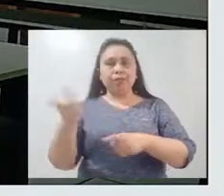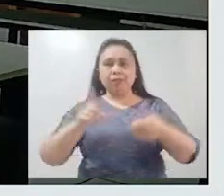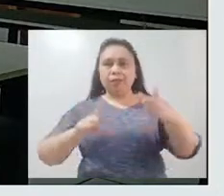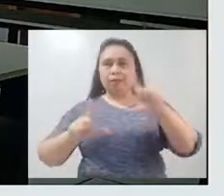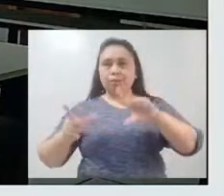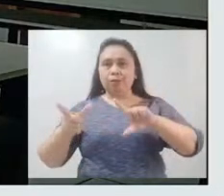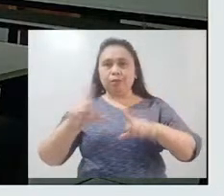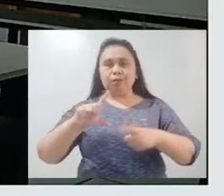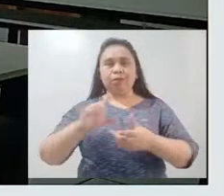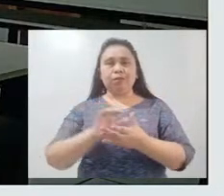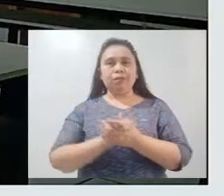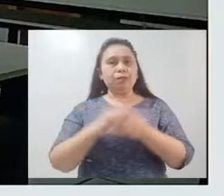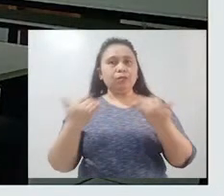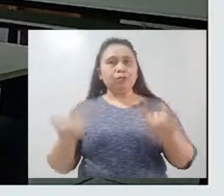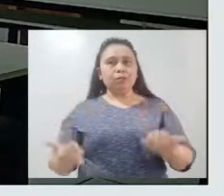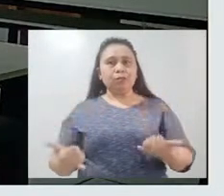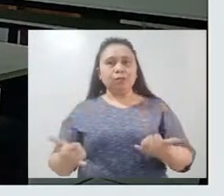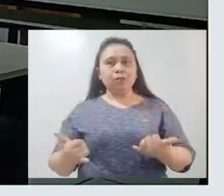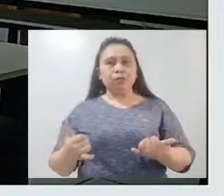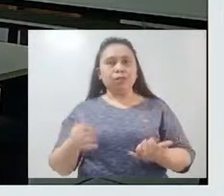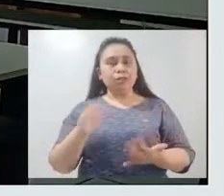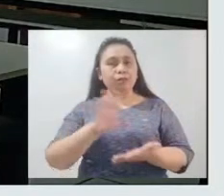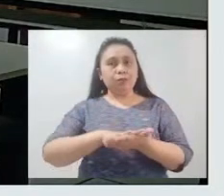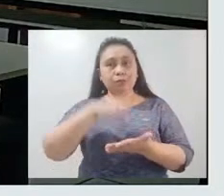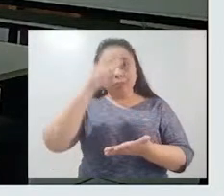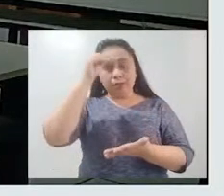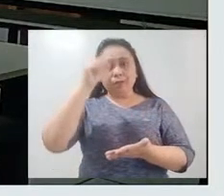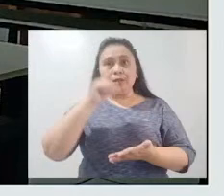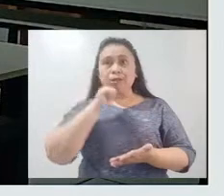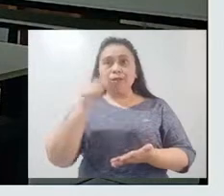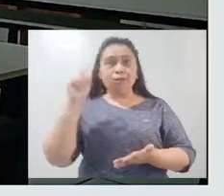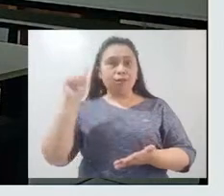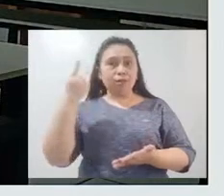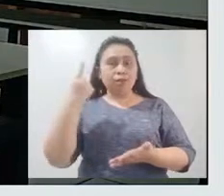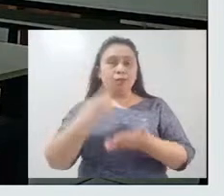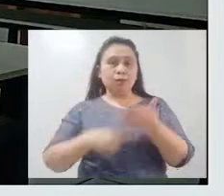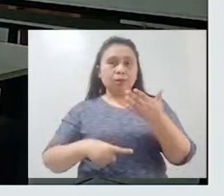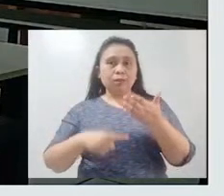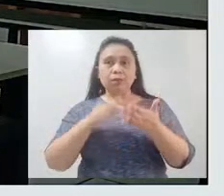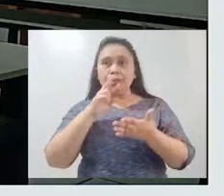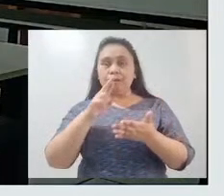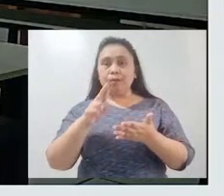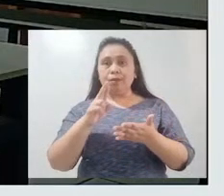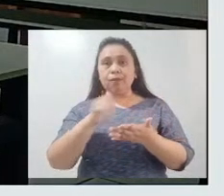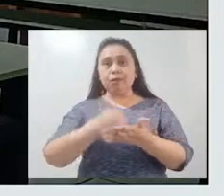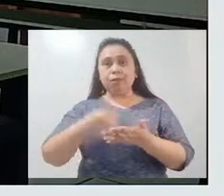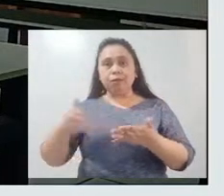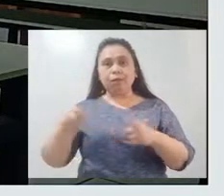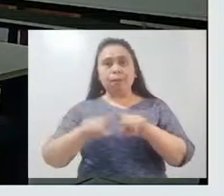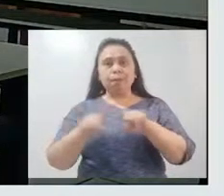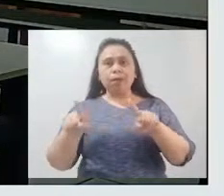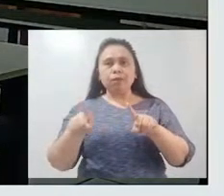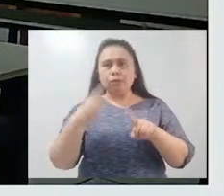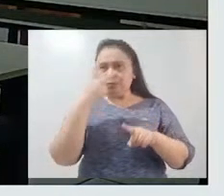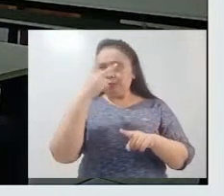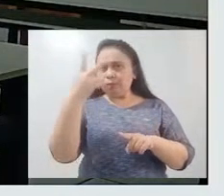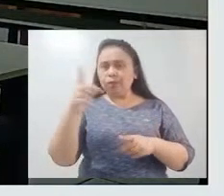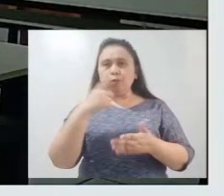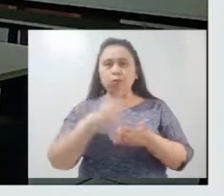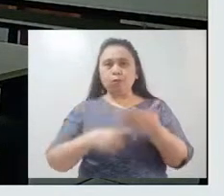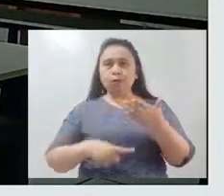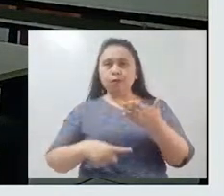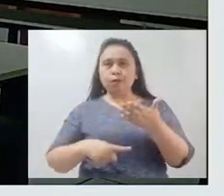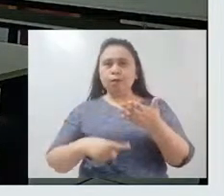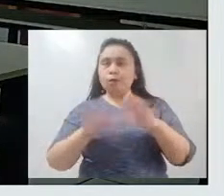laboratory. Today, you will not only learn what these apparatus are, but you will also see